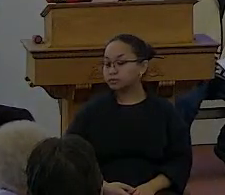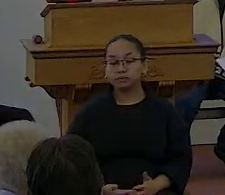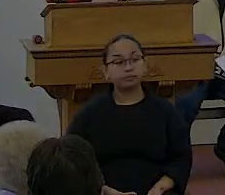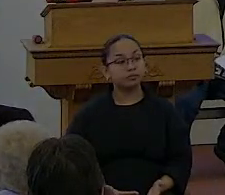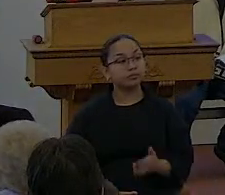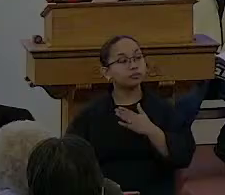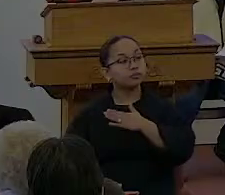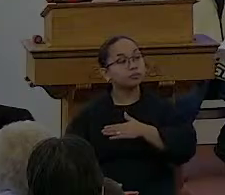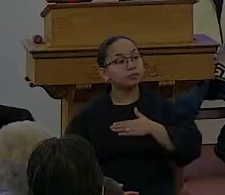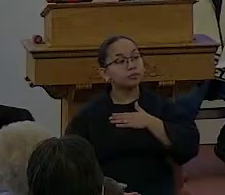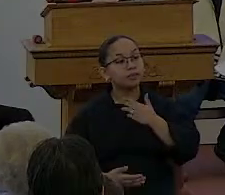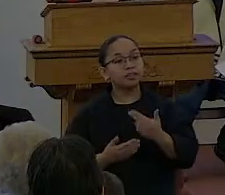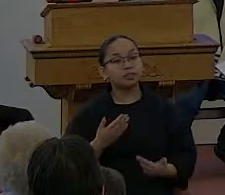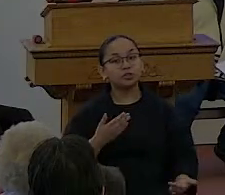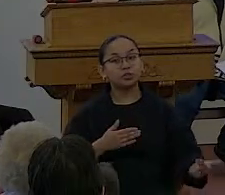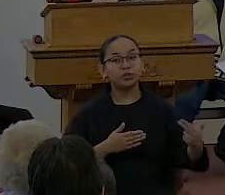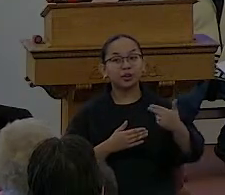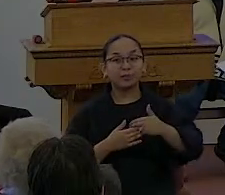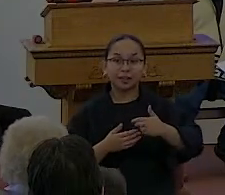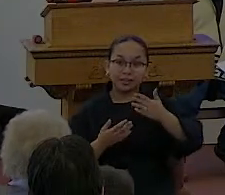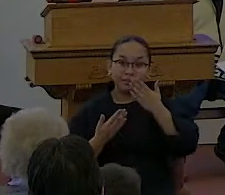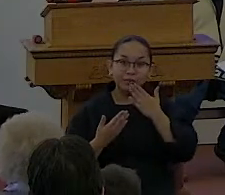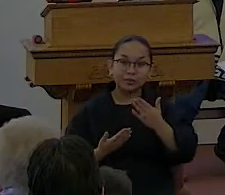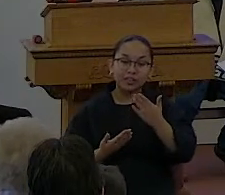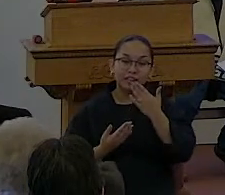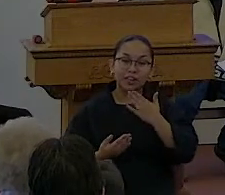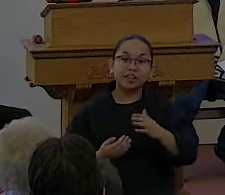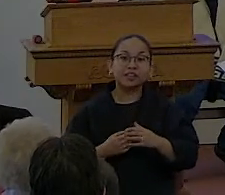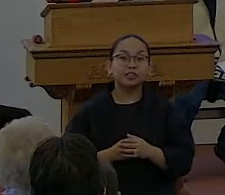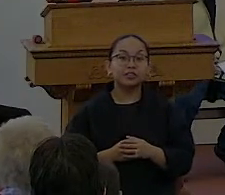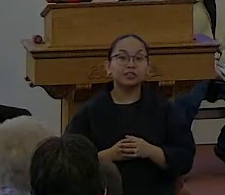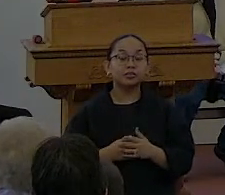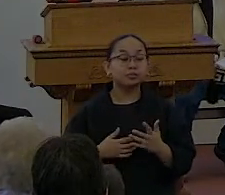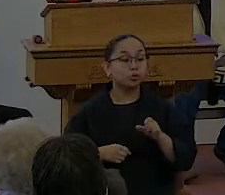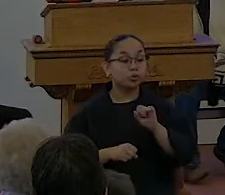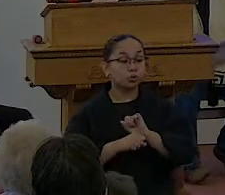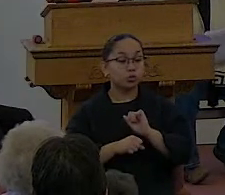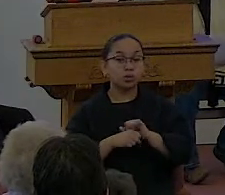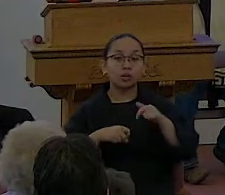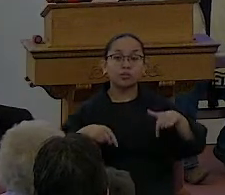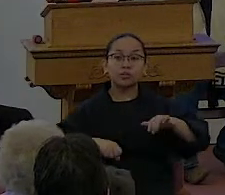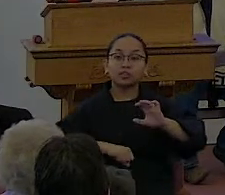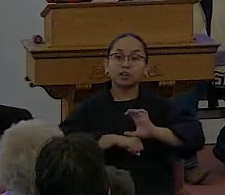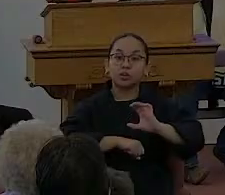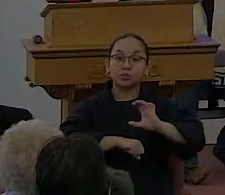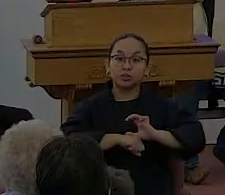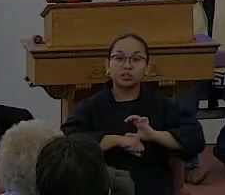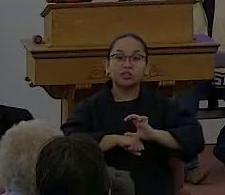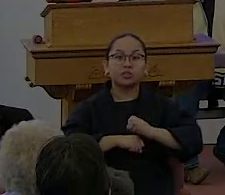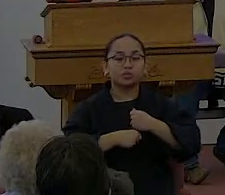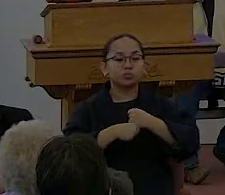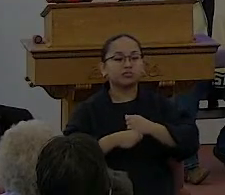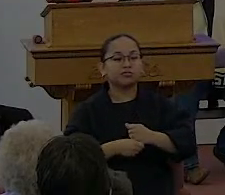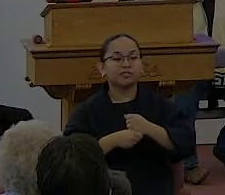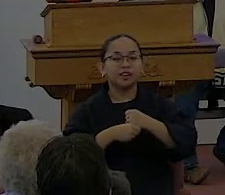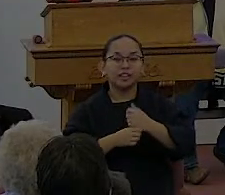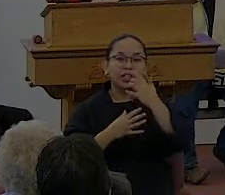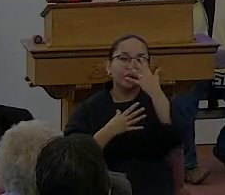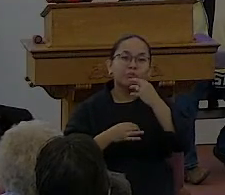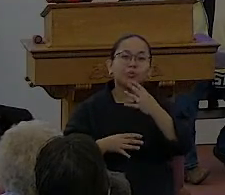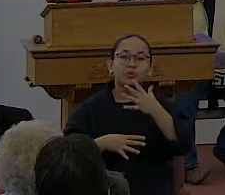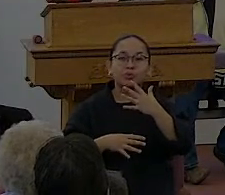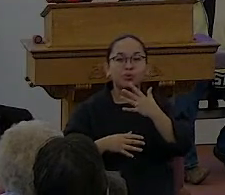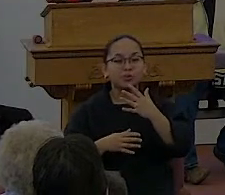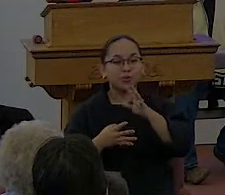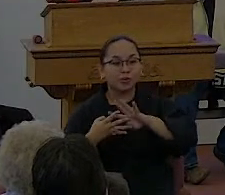Please join me in saying these words of thanks to the work of this congregation, which is weaving a tapestry of love